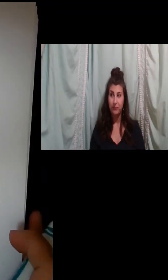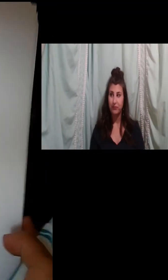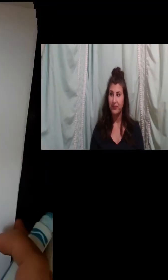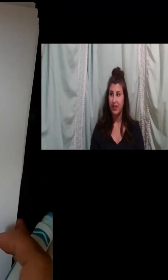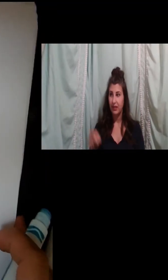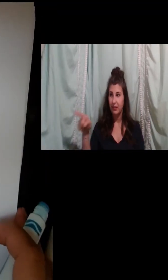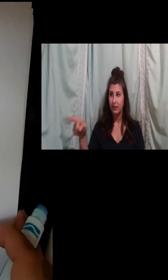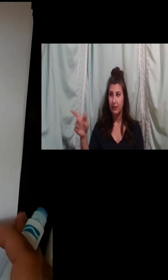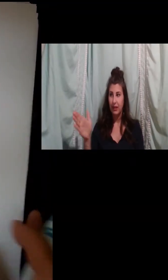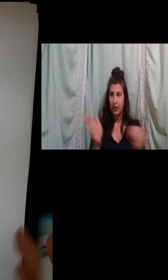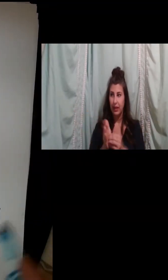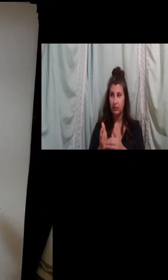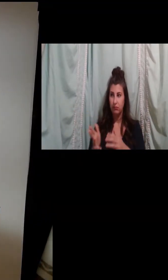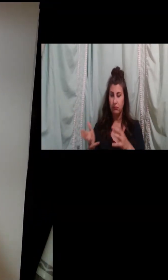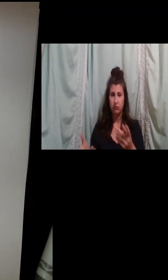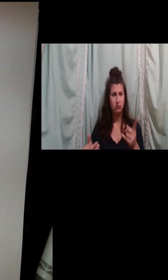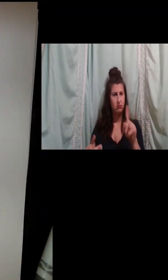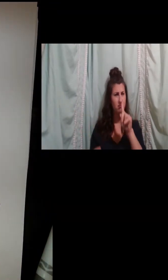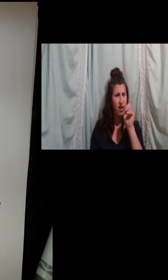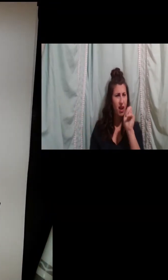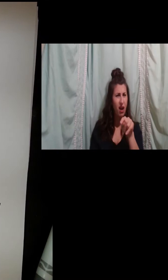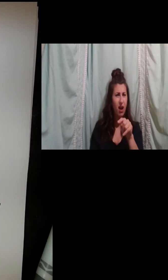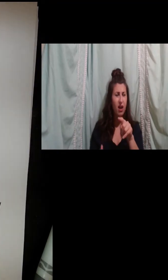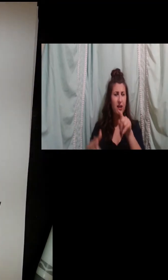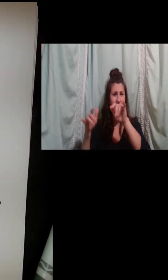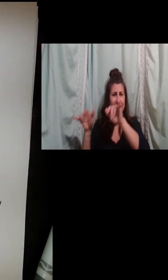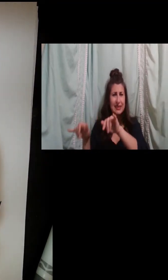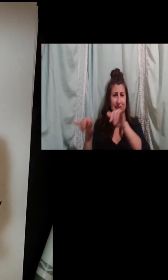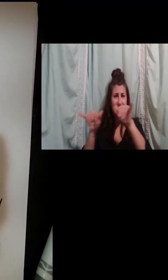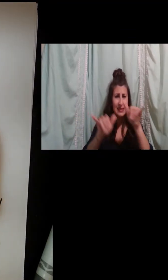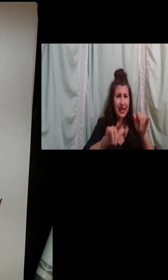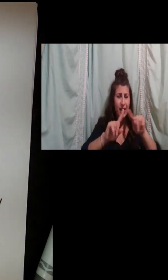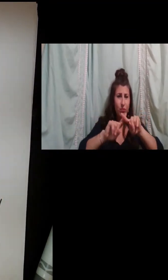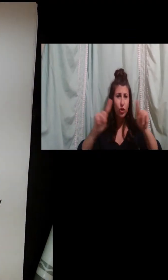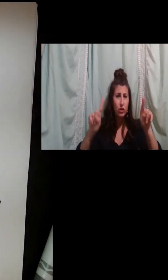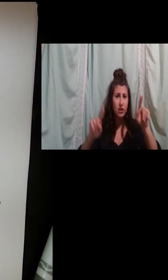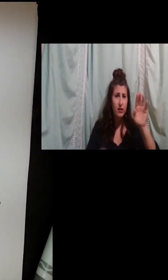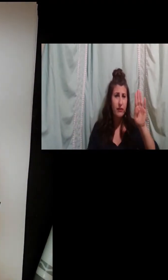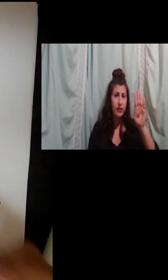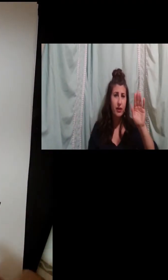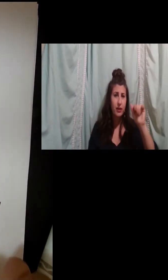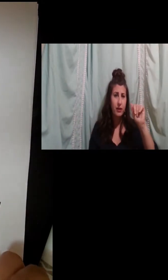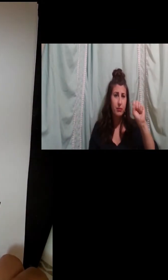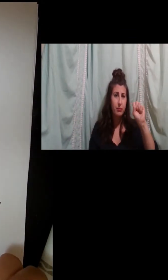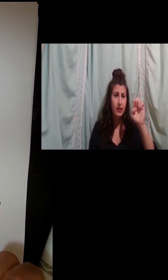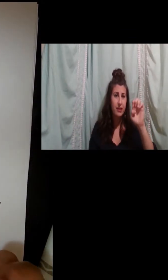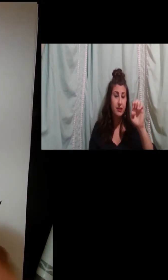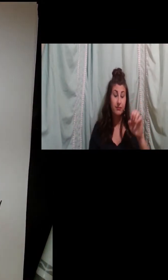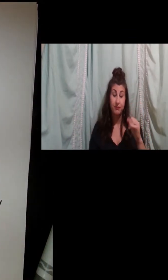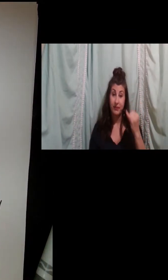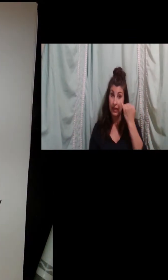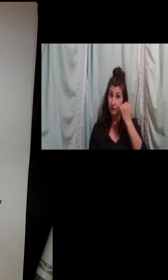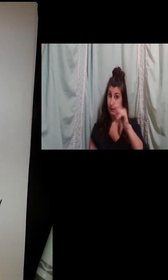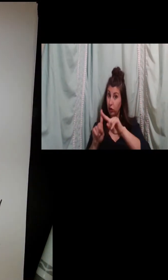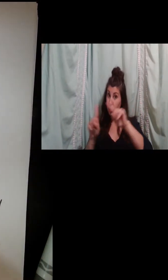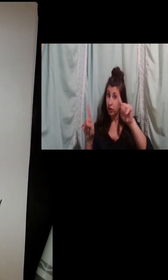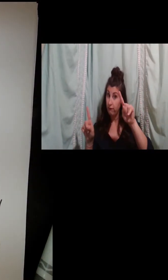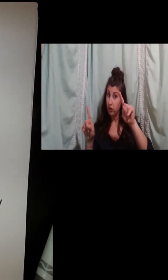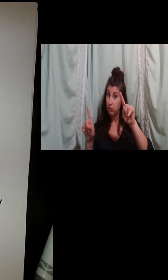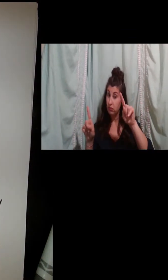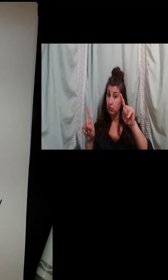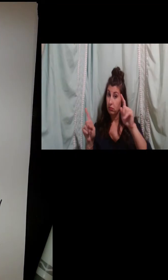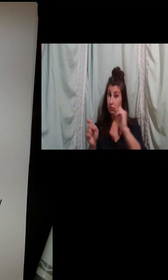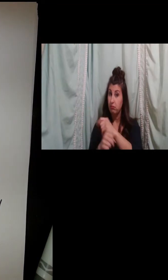All right, so this slide again. All right, ask yourself, are they the same or different bases? If they're